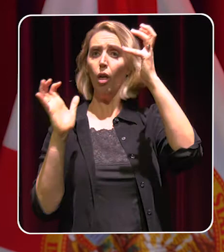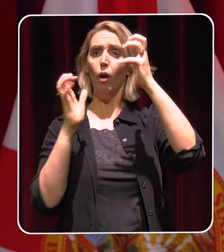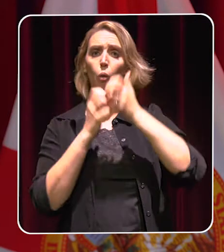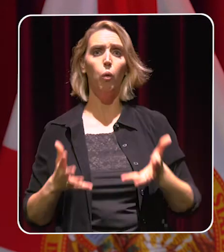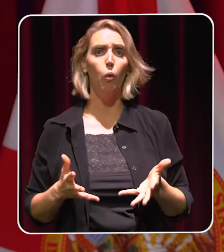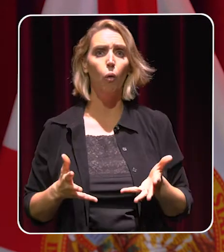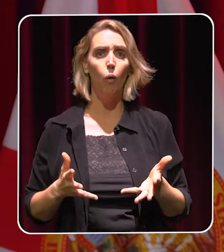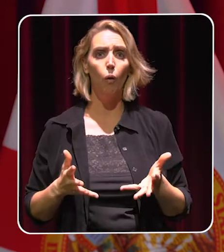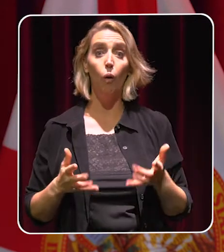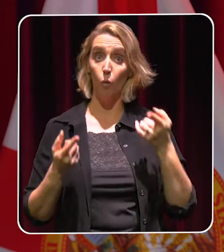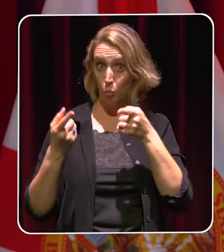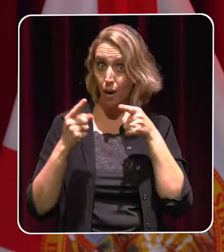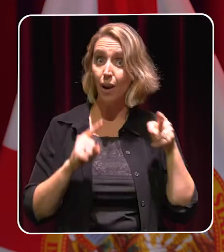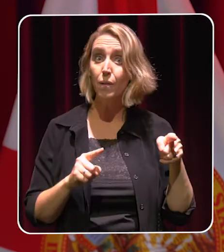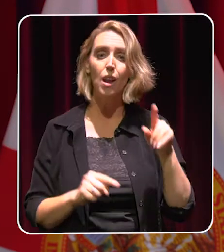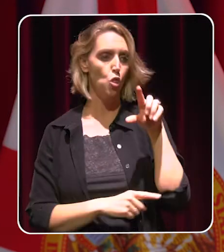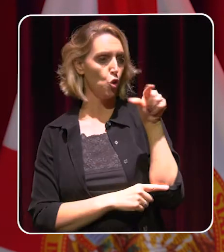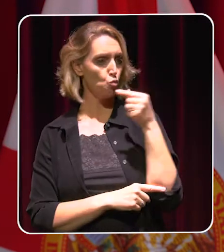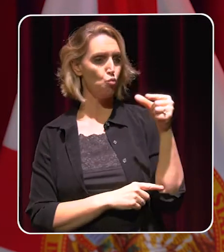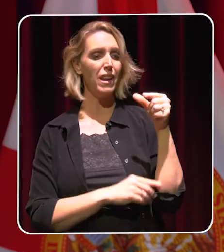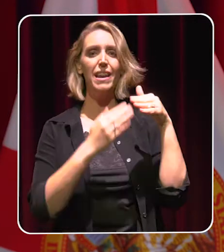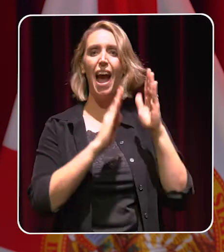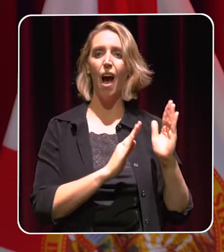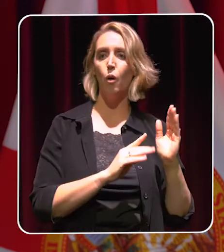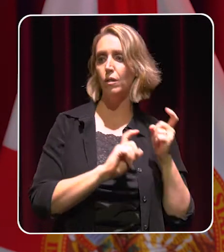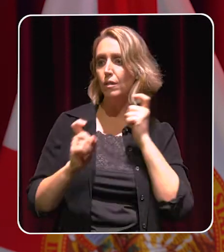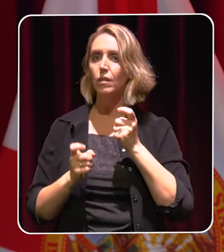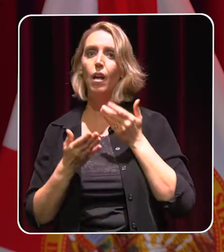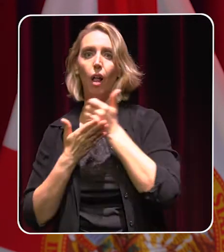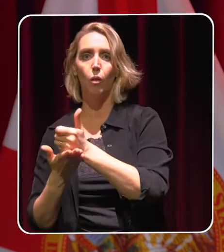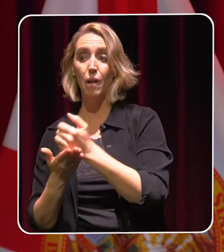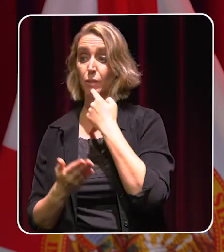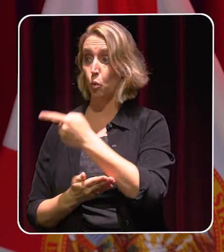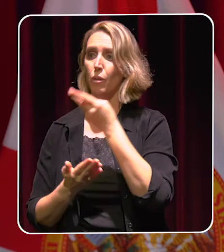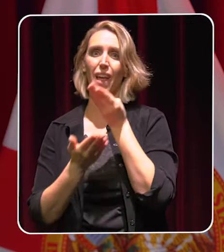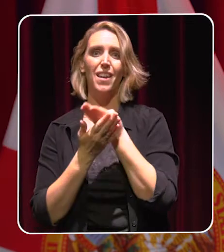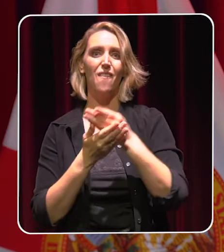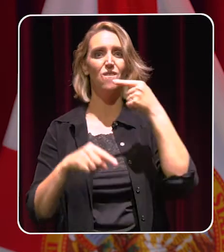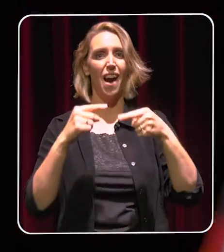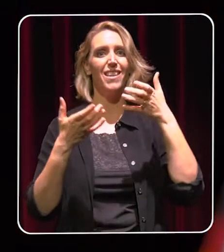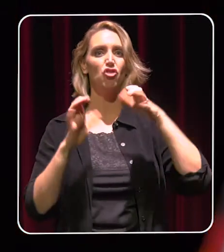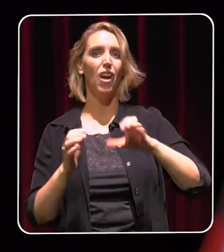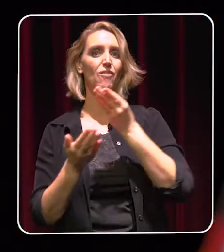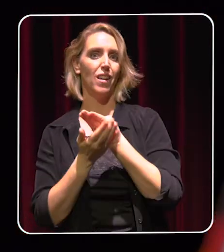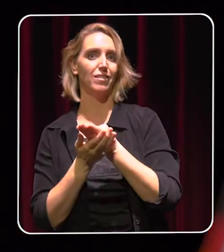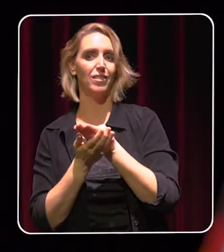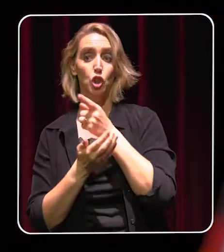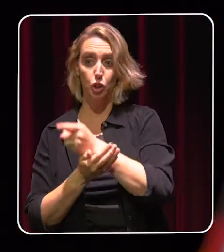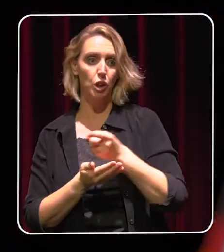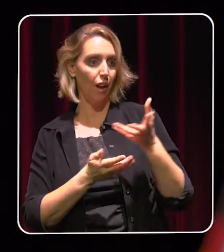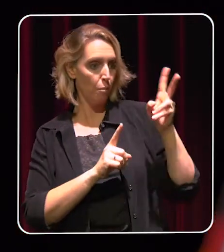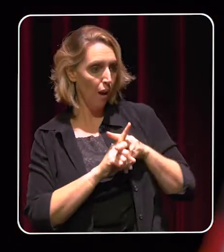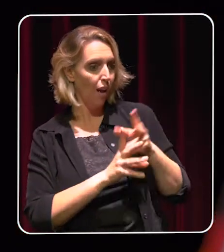gone," unquote, until our city's greenhouse stepped in to help and directed her to those Fighting Chance funds.